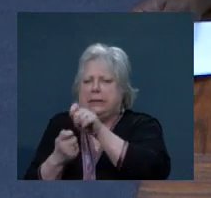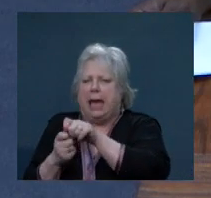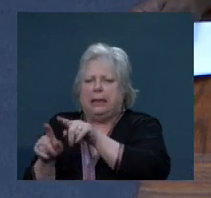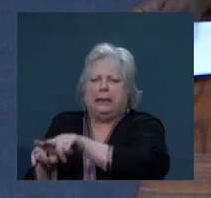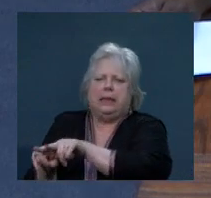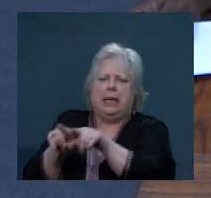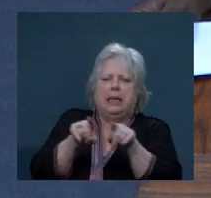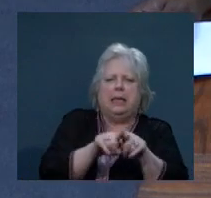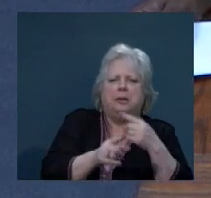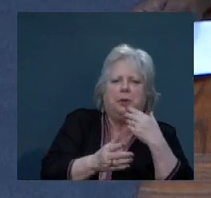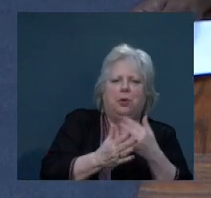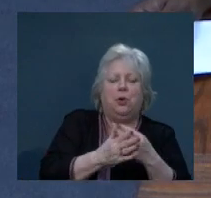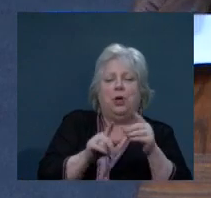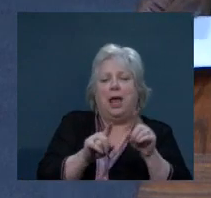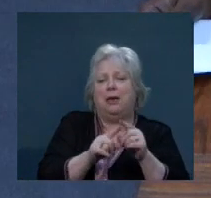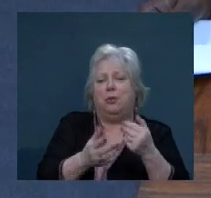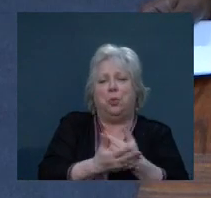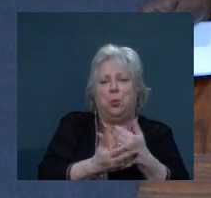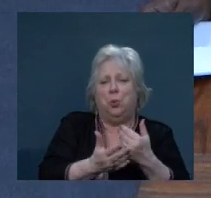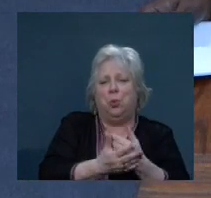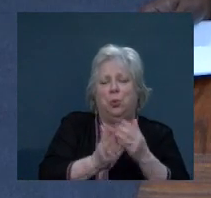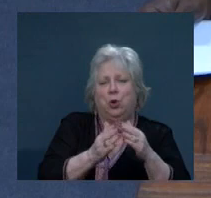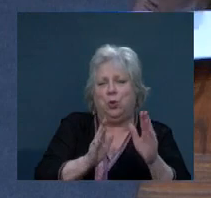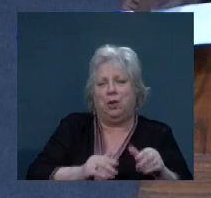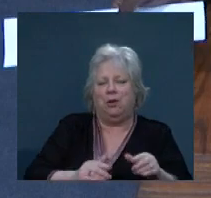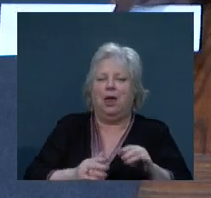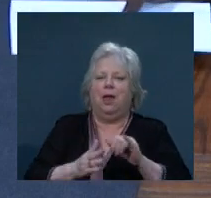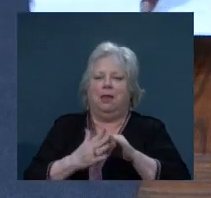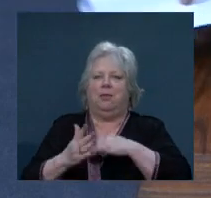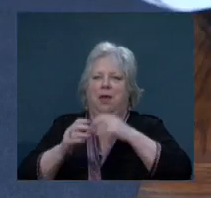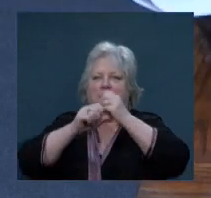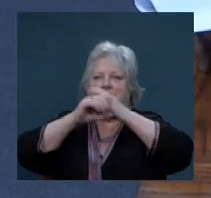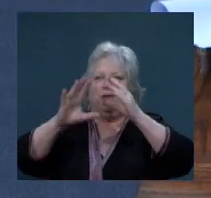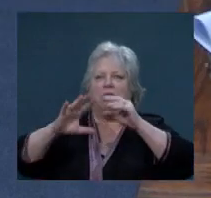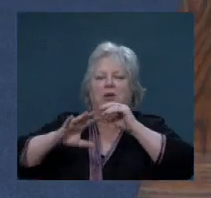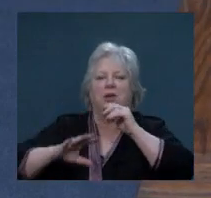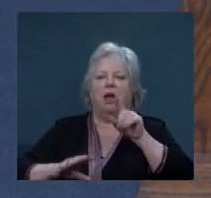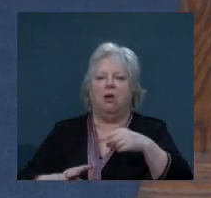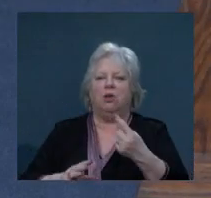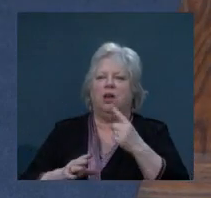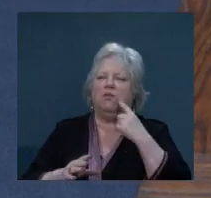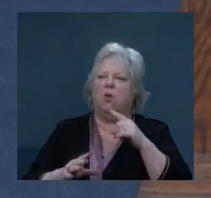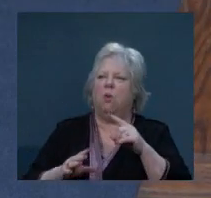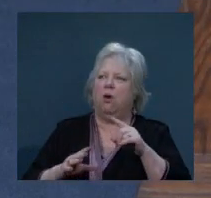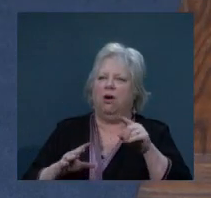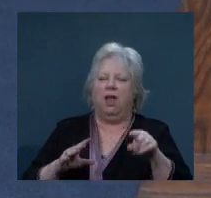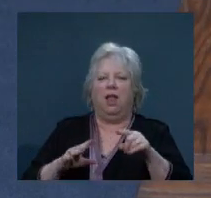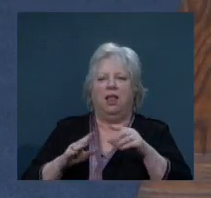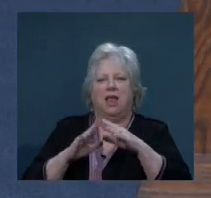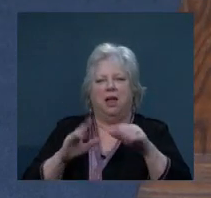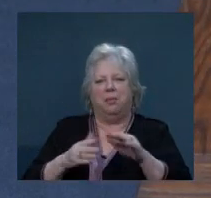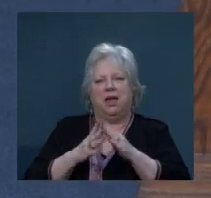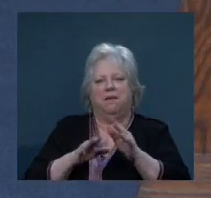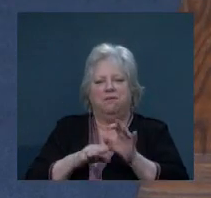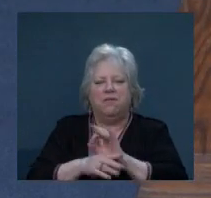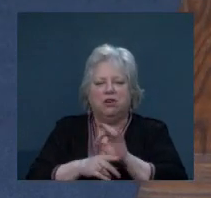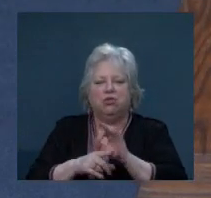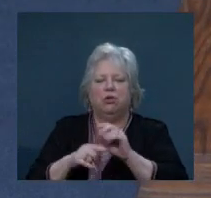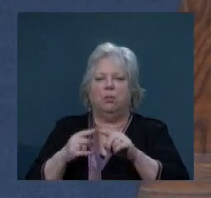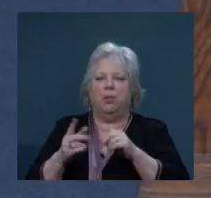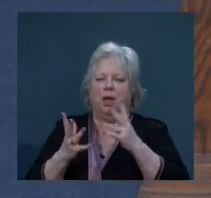And that's the vision that I'm growing to, not only for them to be functional, but add